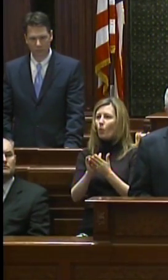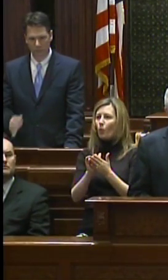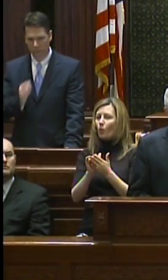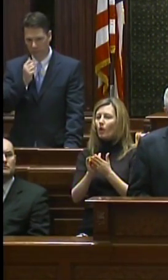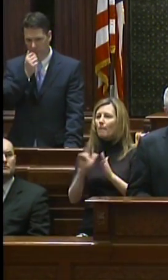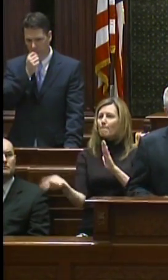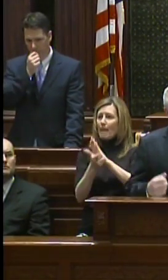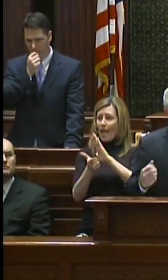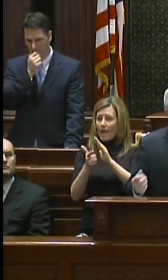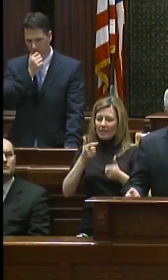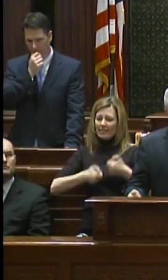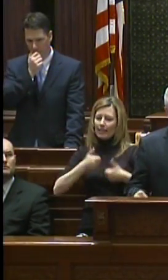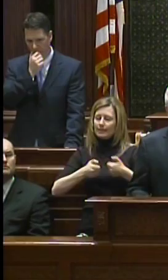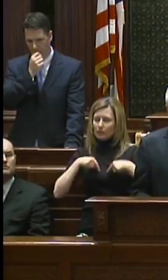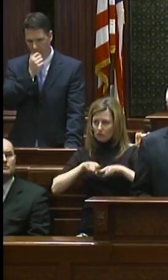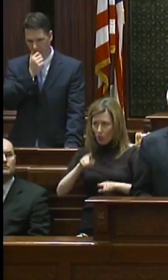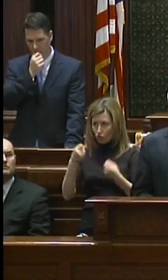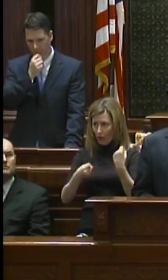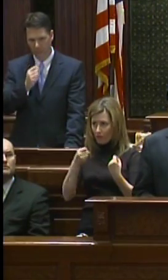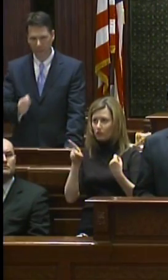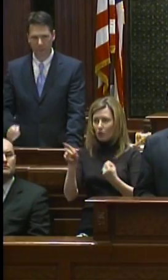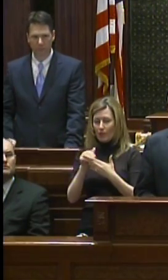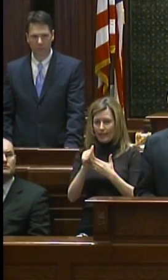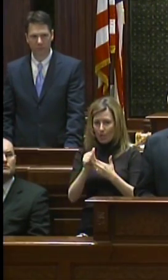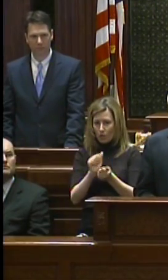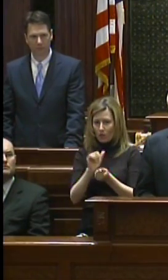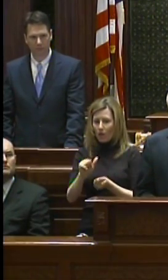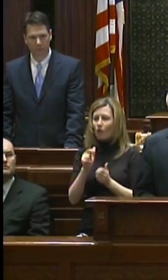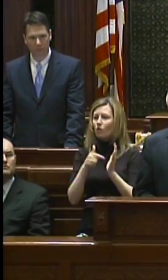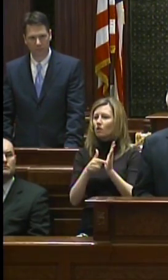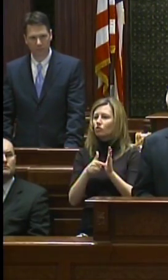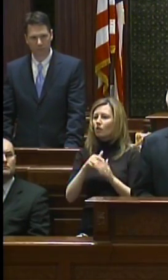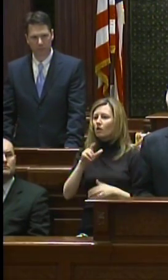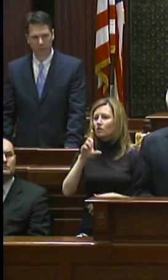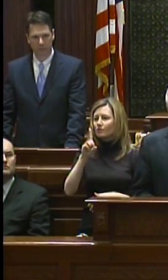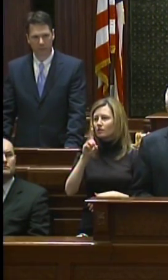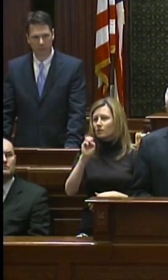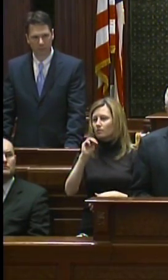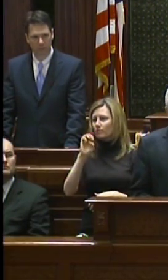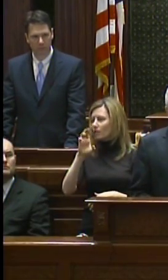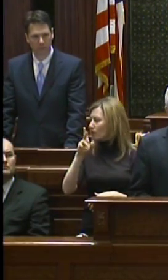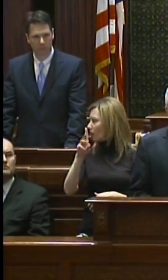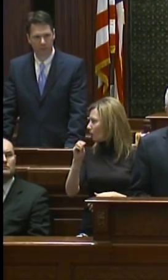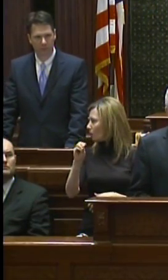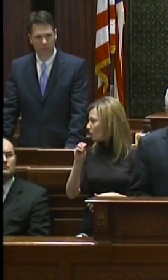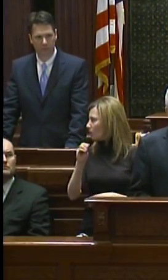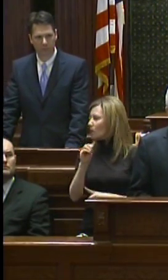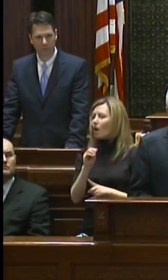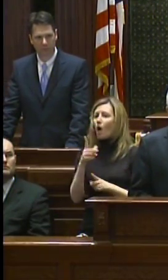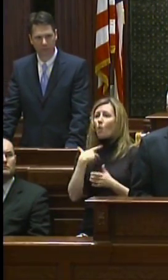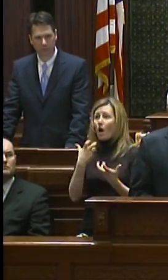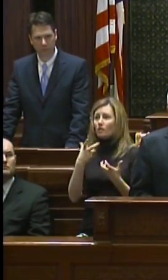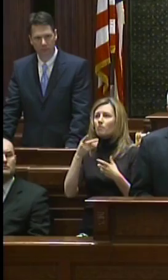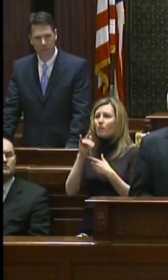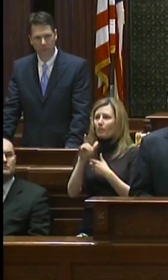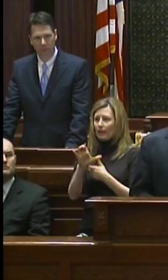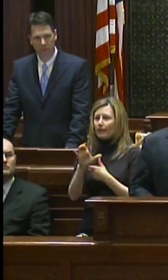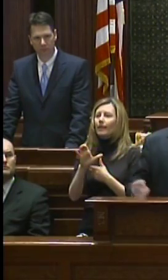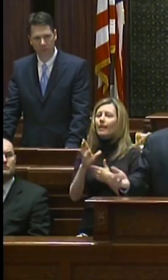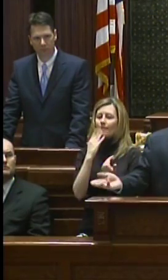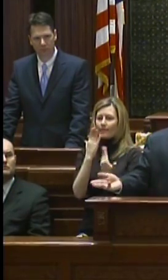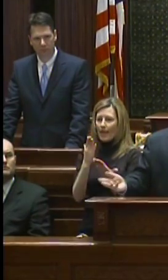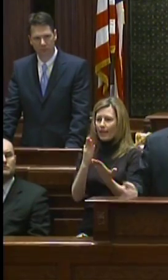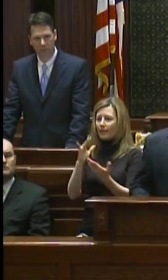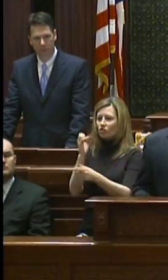while driving. He was the leader of that, working with Representative John D'Amico. And I want to publicly thank our Secretary of